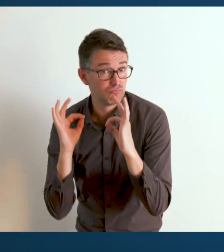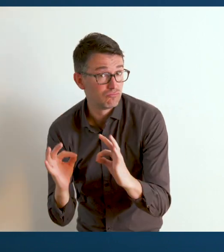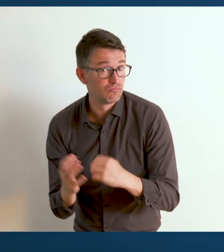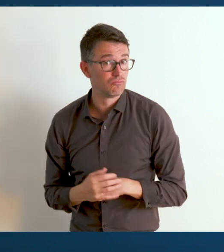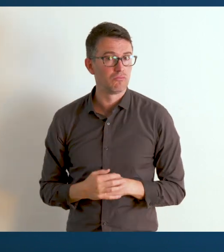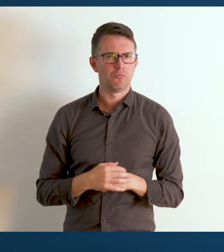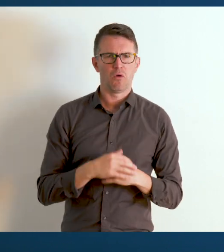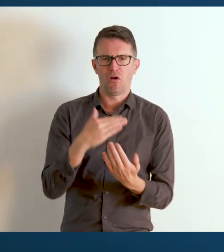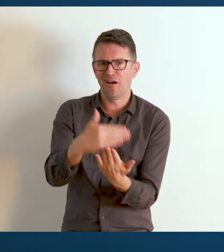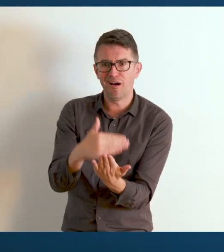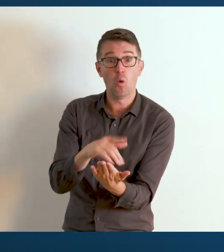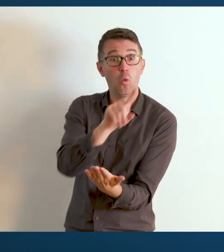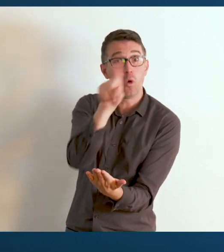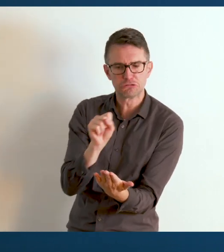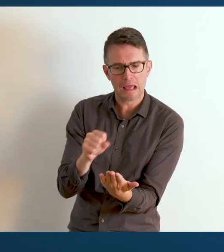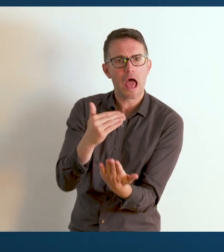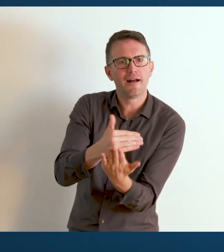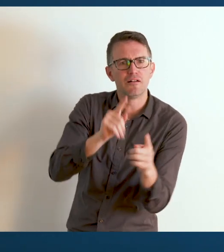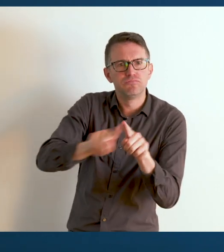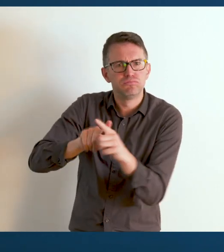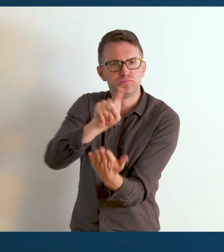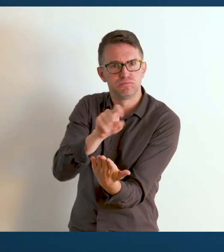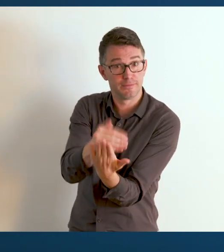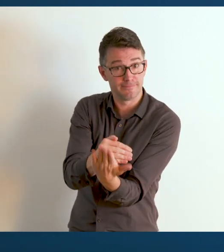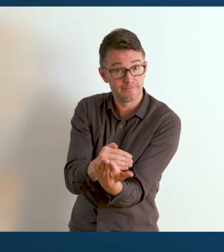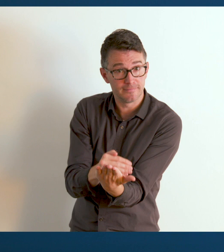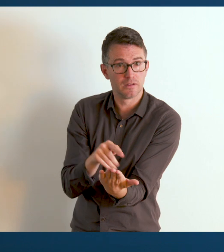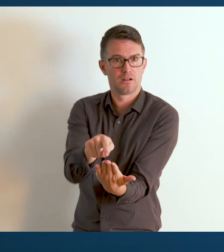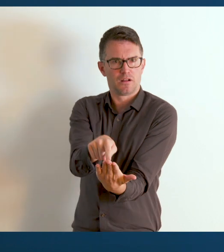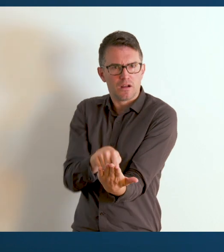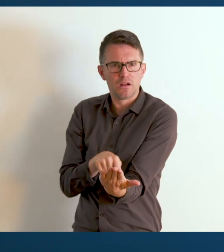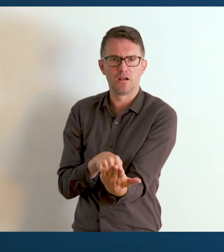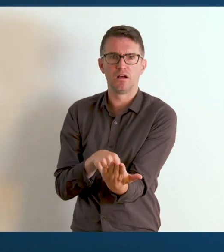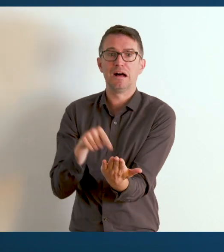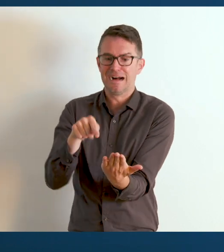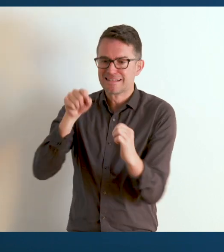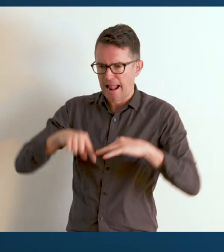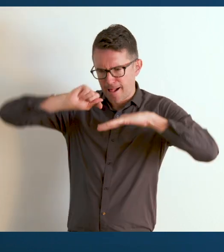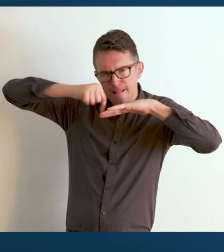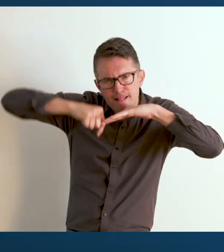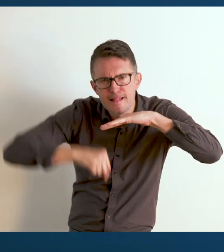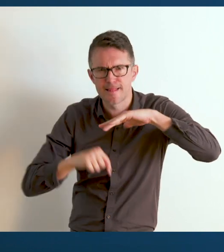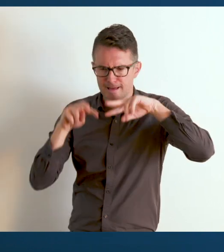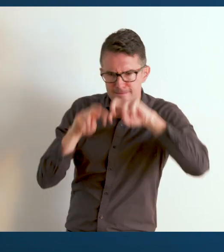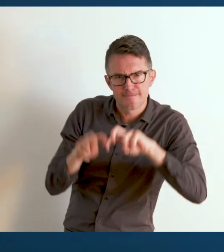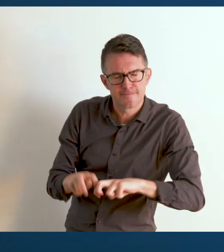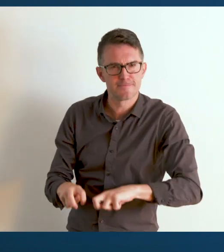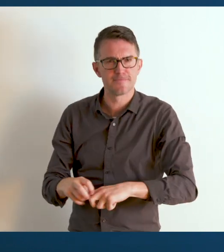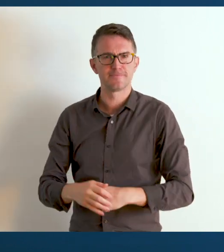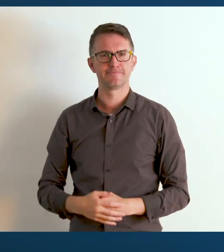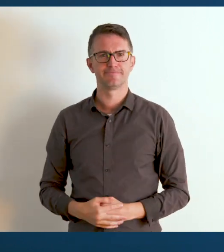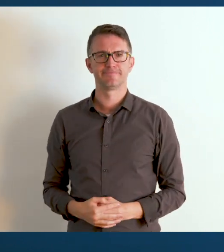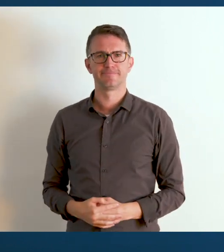information involves multiple questions. And on a disability survey, you've got the ability to go into detail and get that